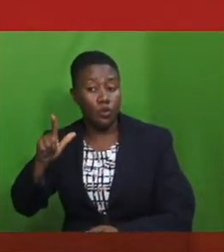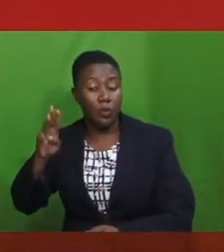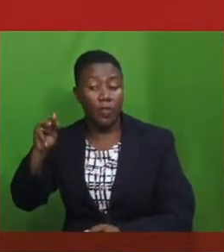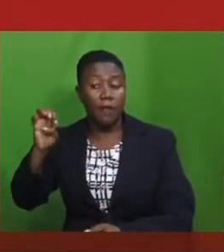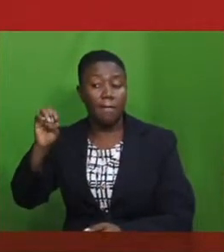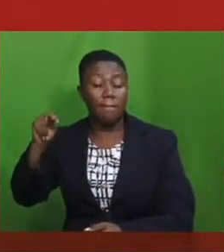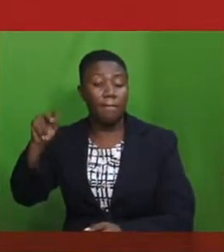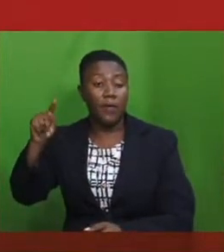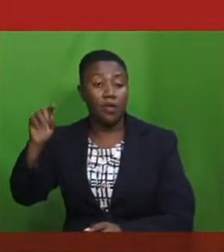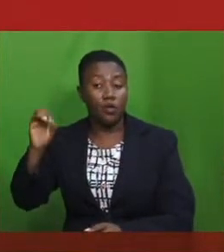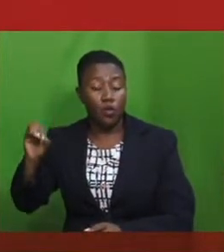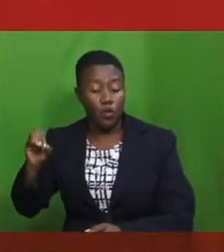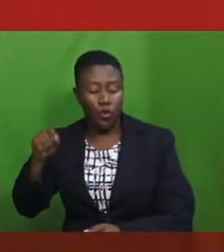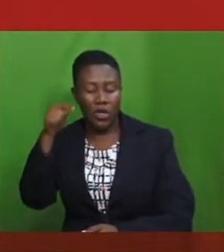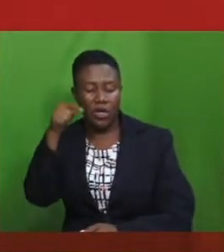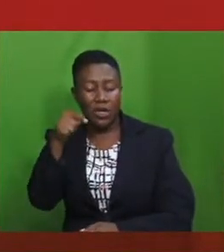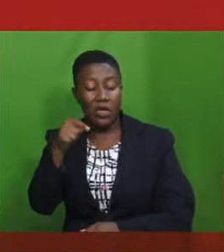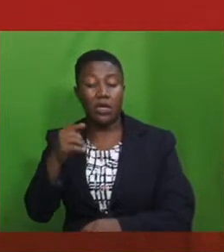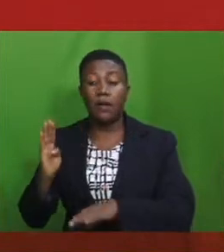Business